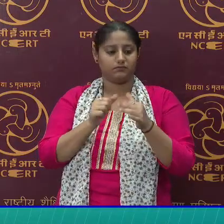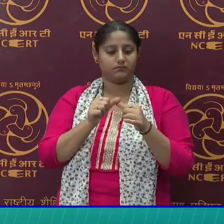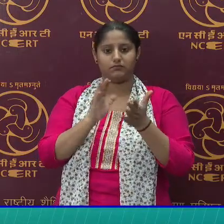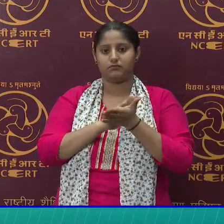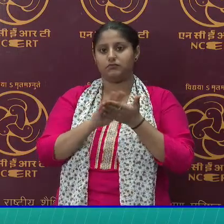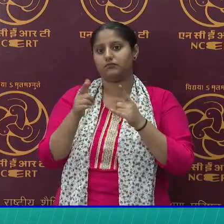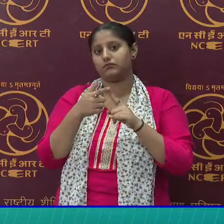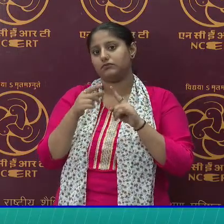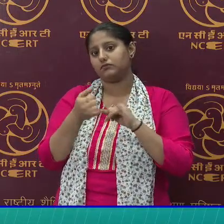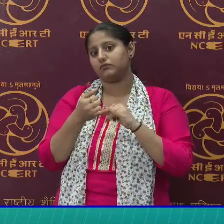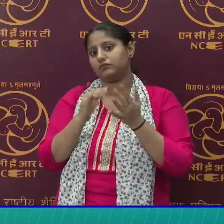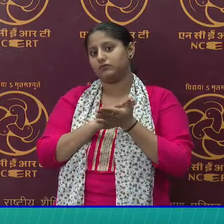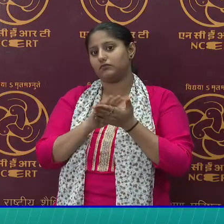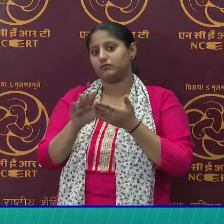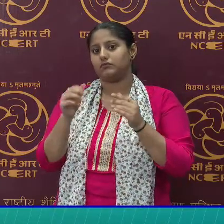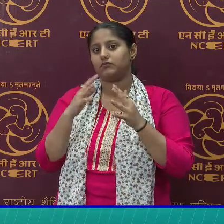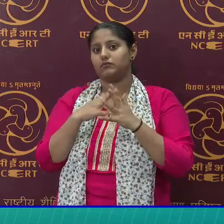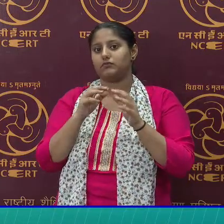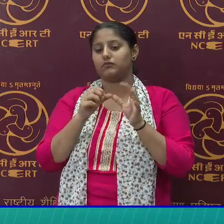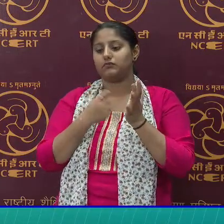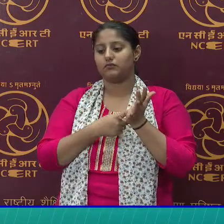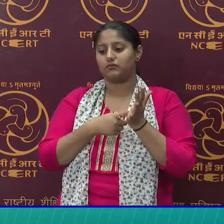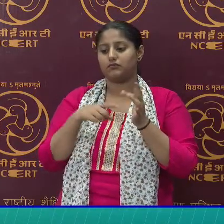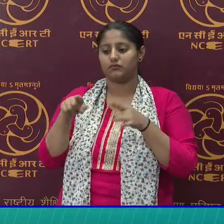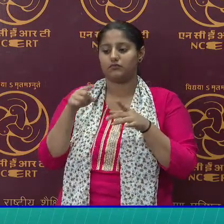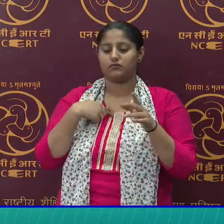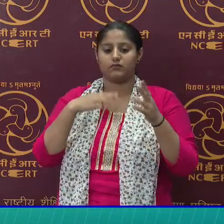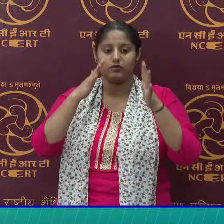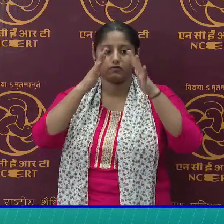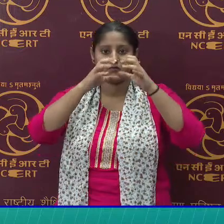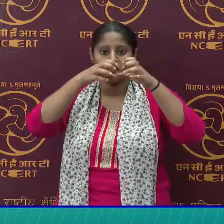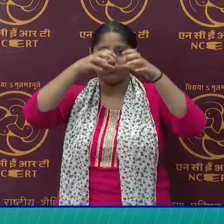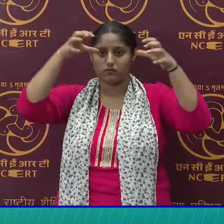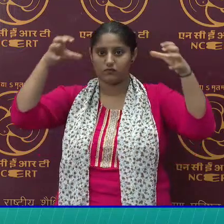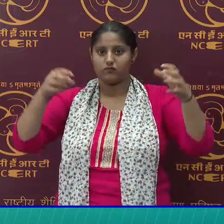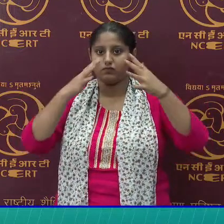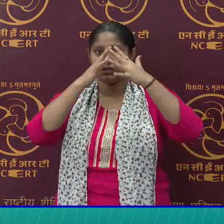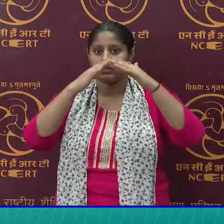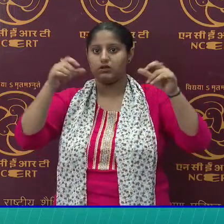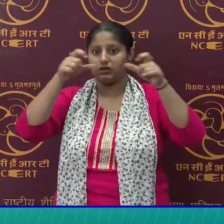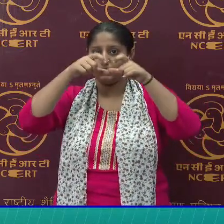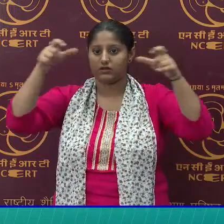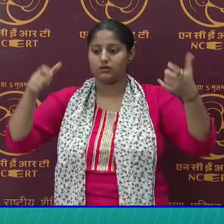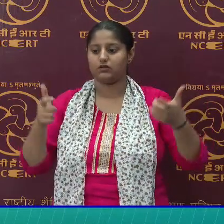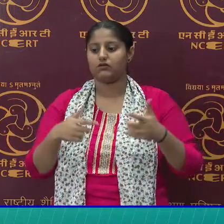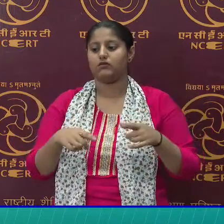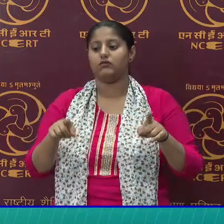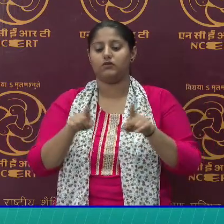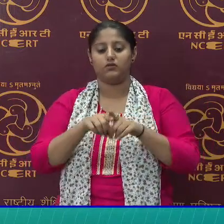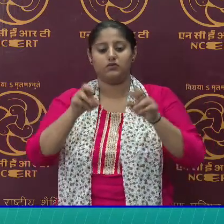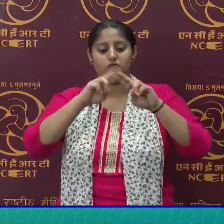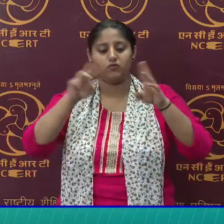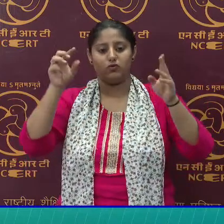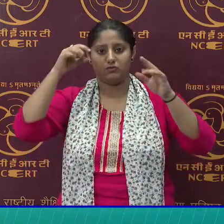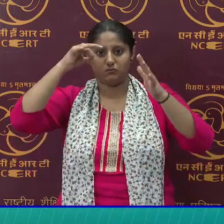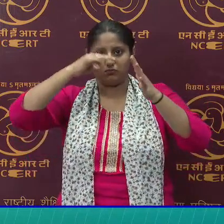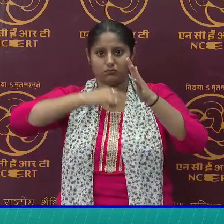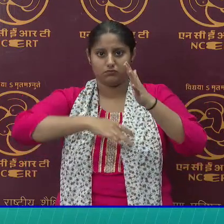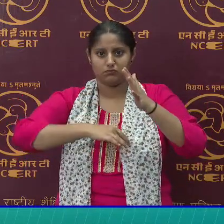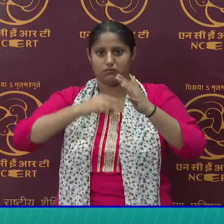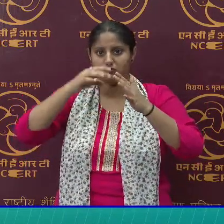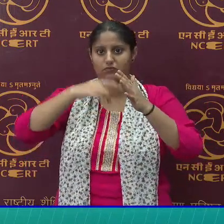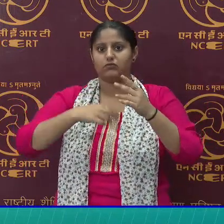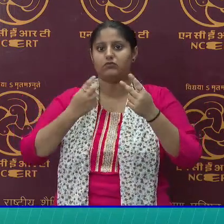here, beautifully illustrated. I think it's one of the best and the most detailed. So I would like to show